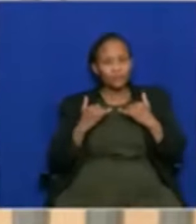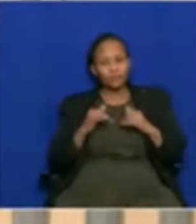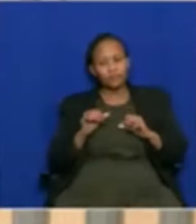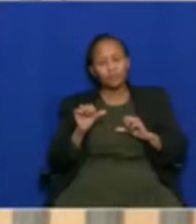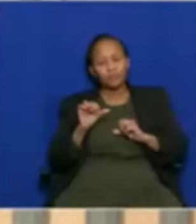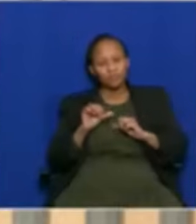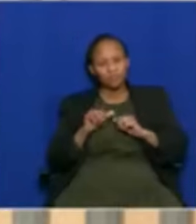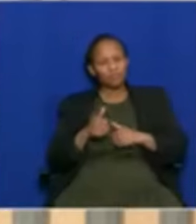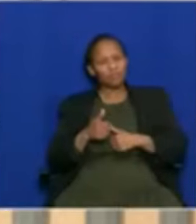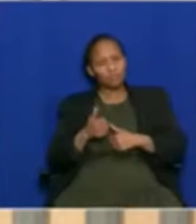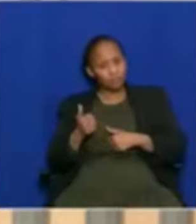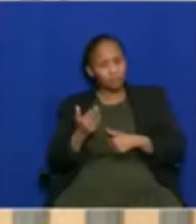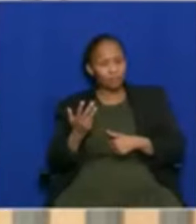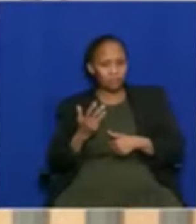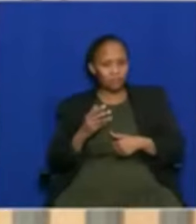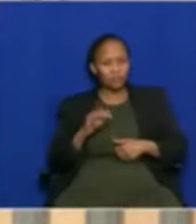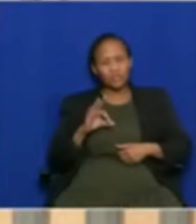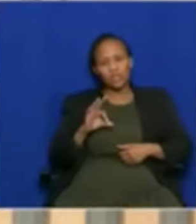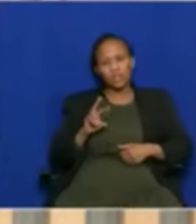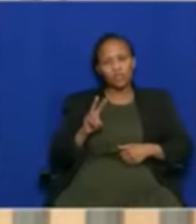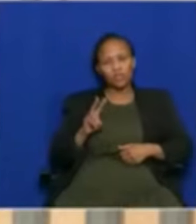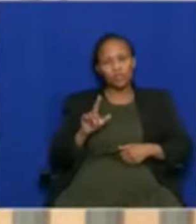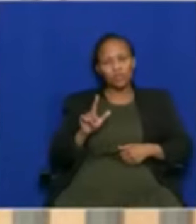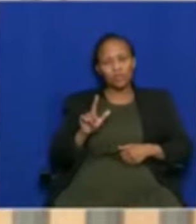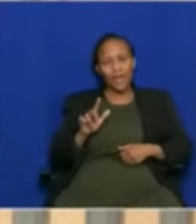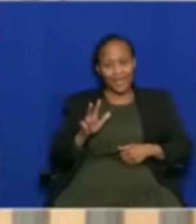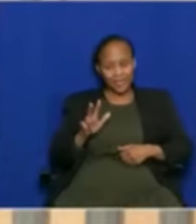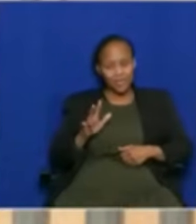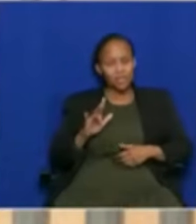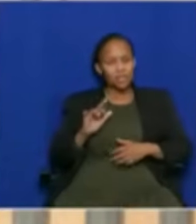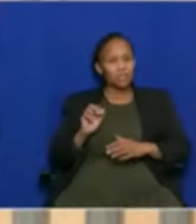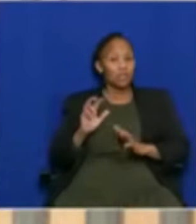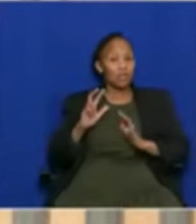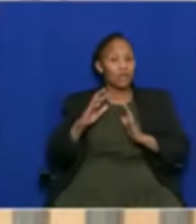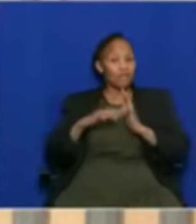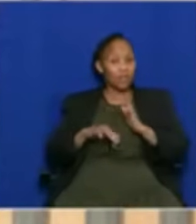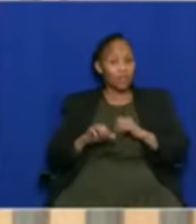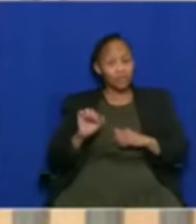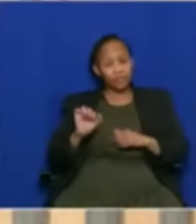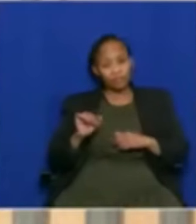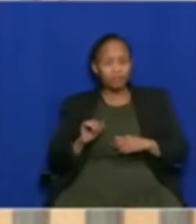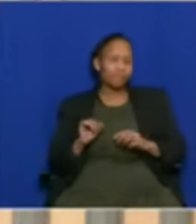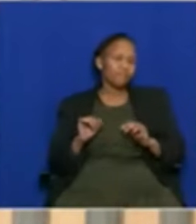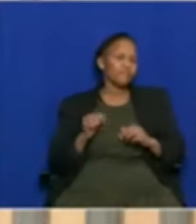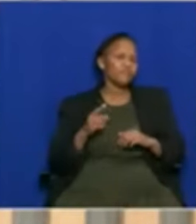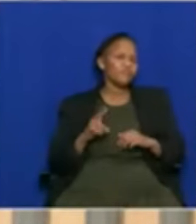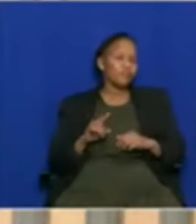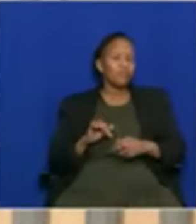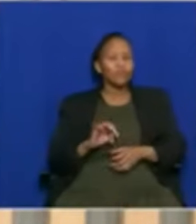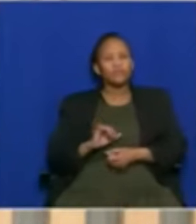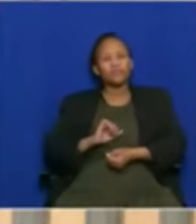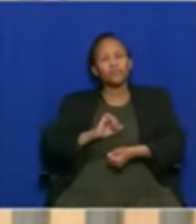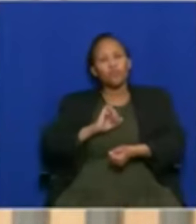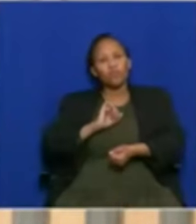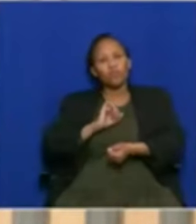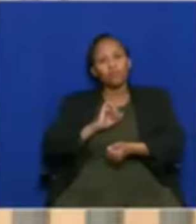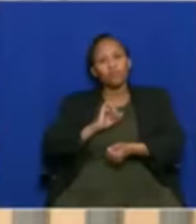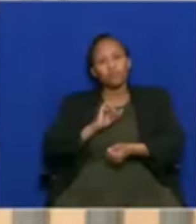2378, I hope you haven't lost it. That is the warrant of arrest affidavit. No, 2379, my